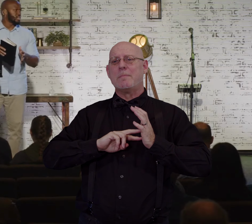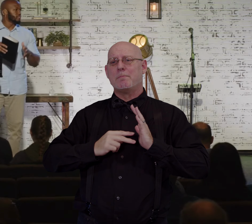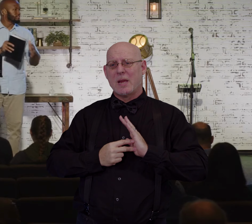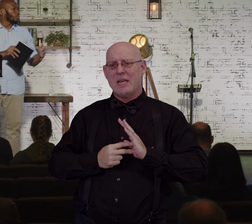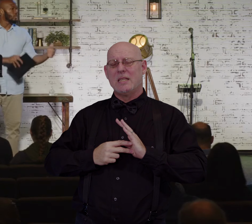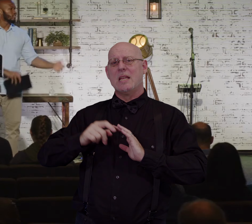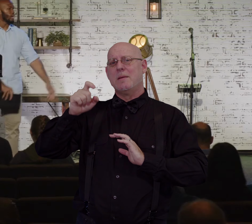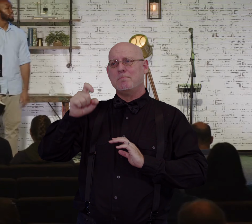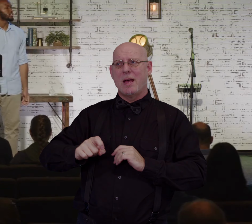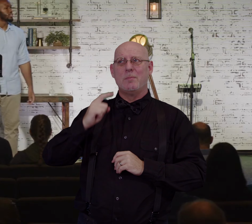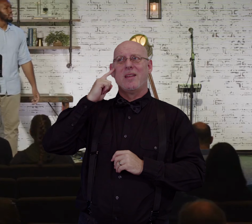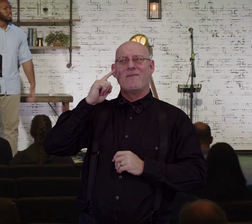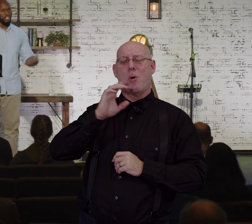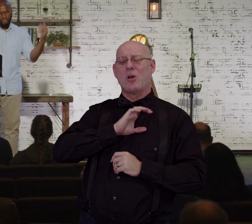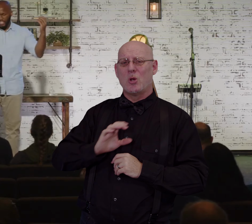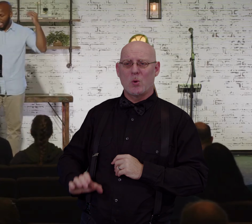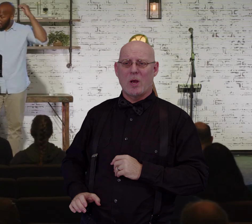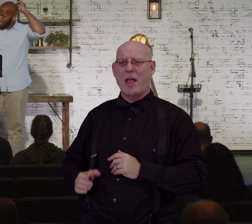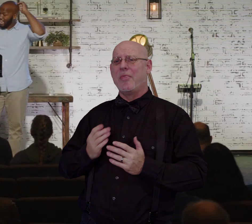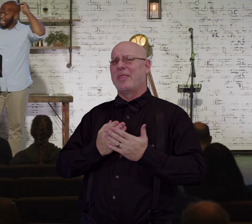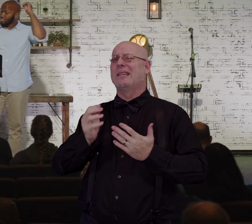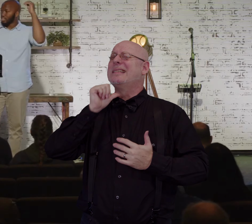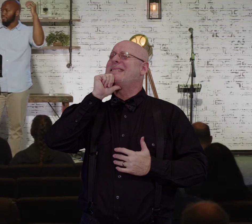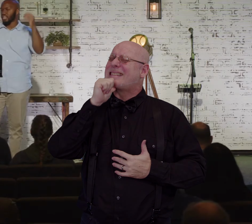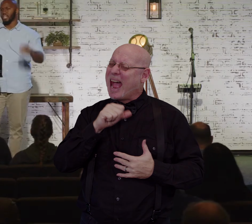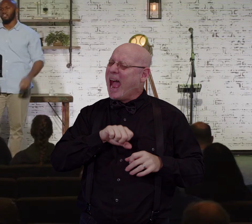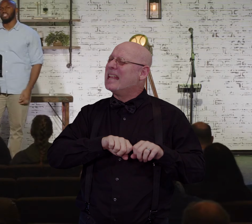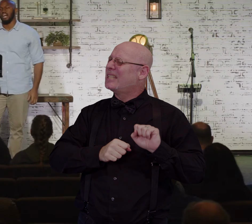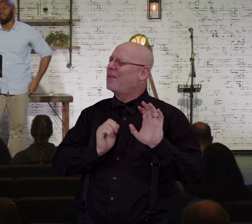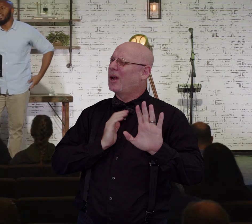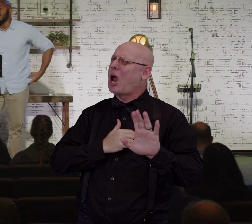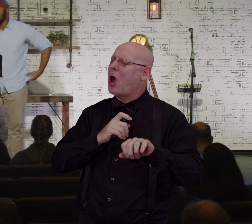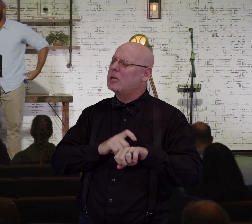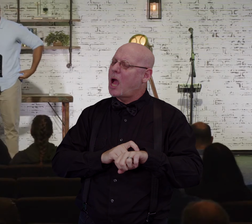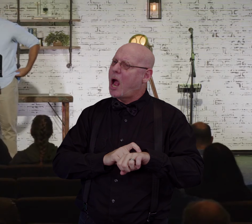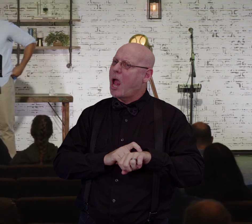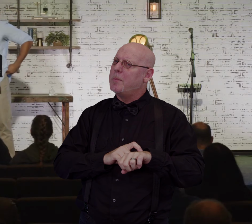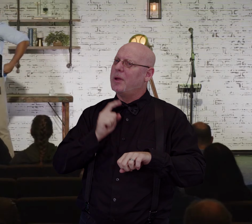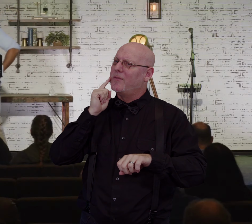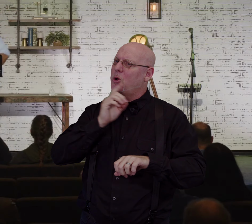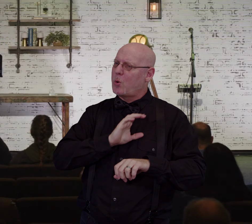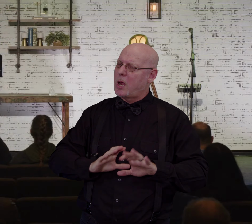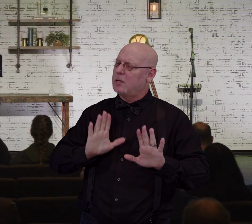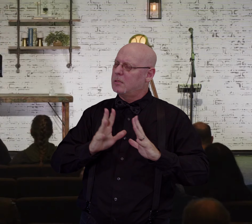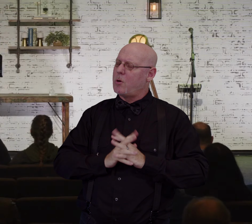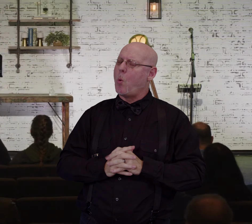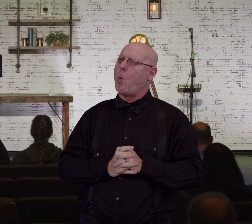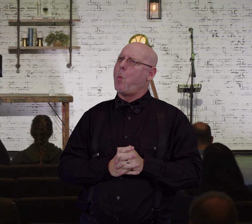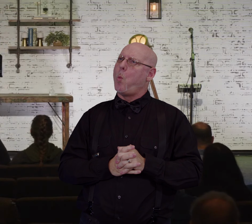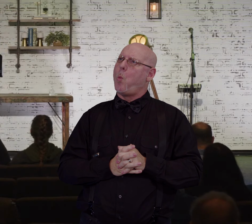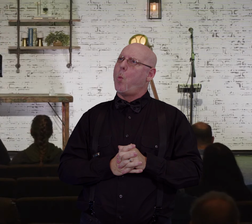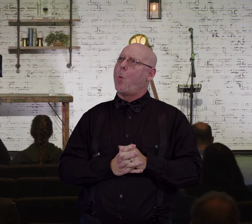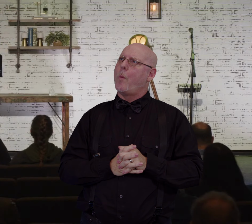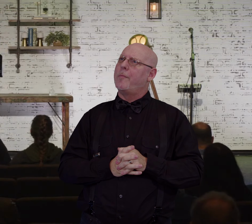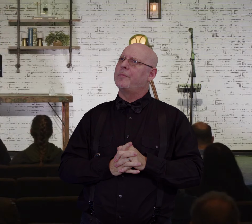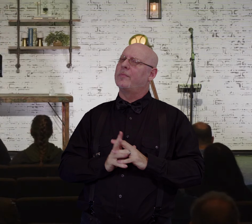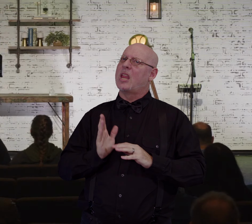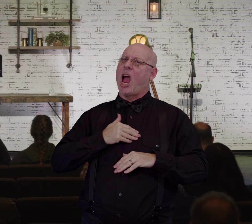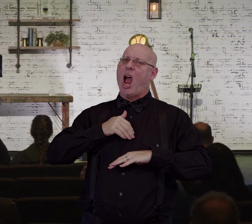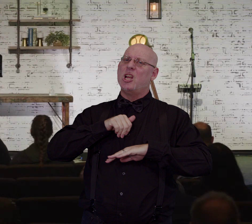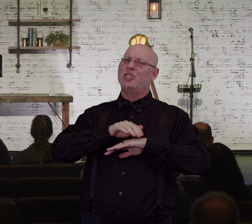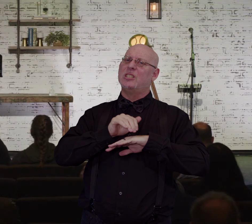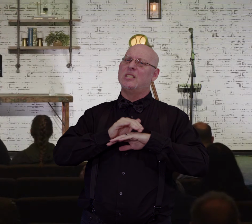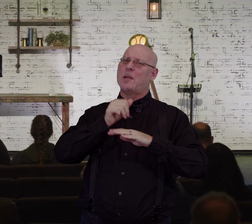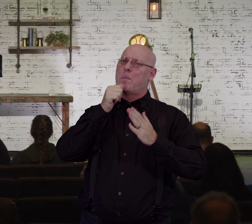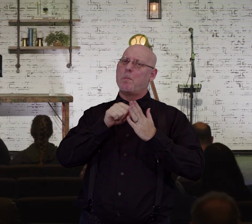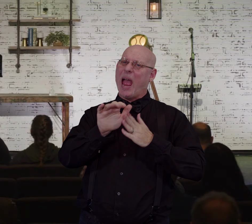to be for Christ. So some things that are not suffering in our time, if for Christ. So the mere fact that our shipping is taking